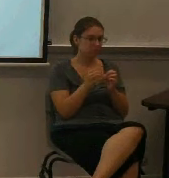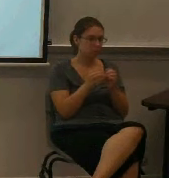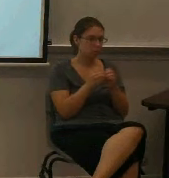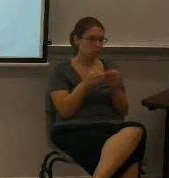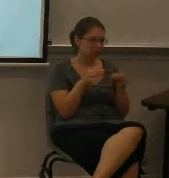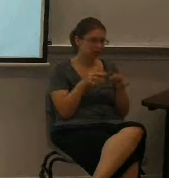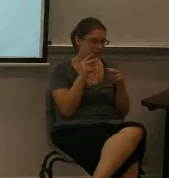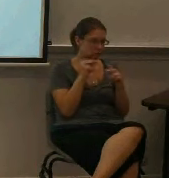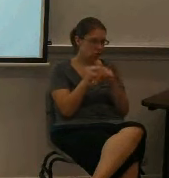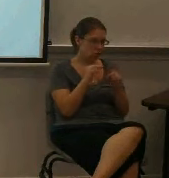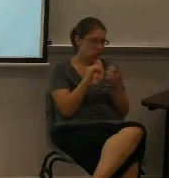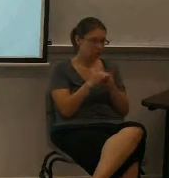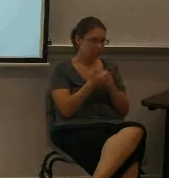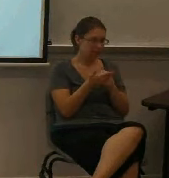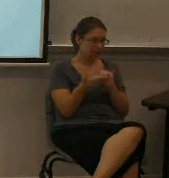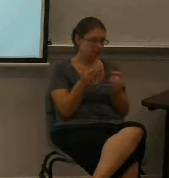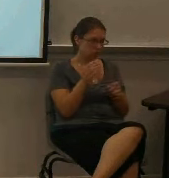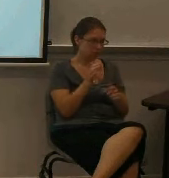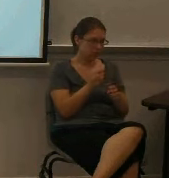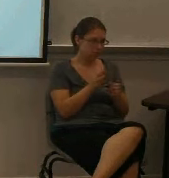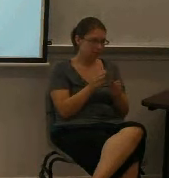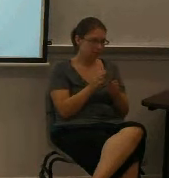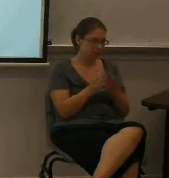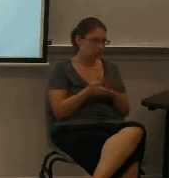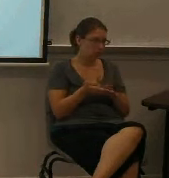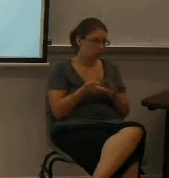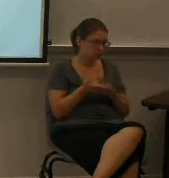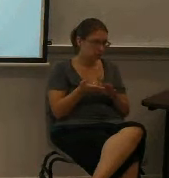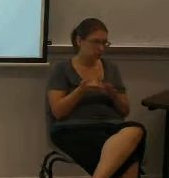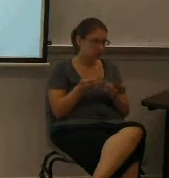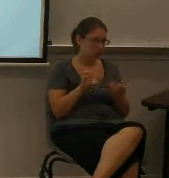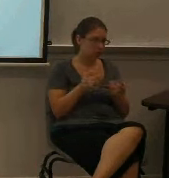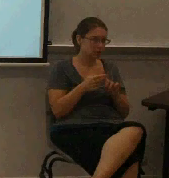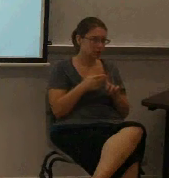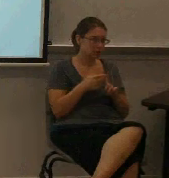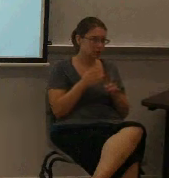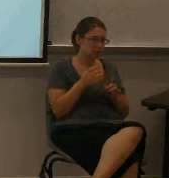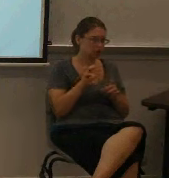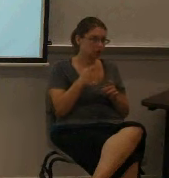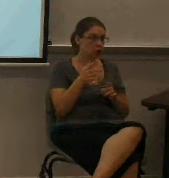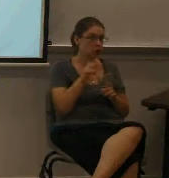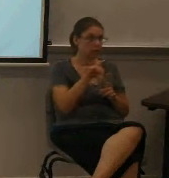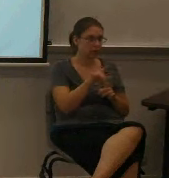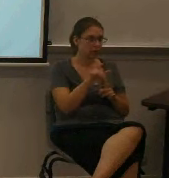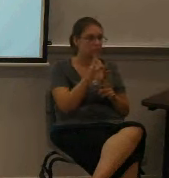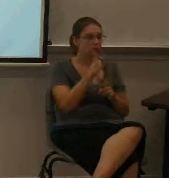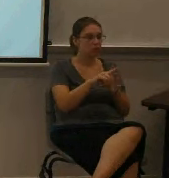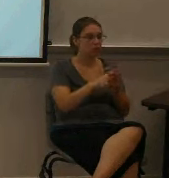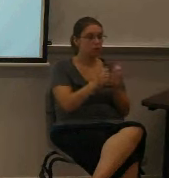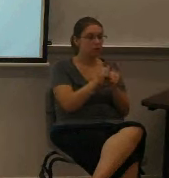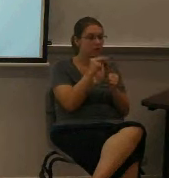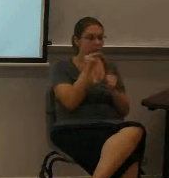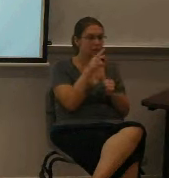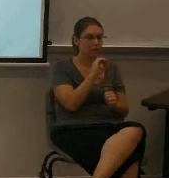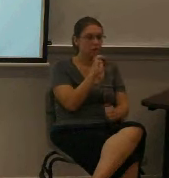work than the sort of simple thing, nutrients, chlorophyll. But we'll start with nutrients and chlorophyll.